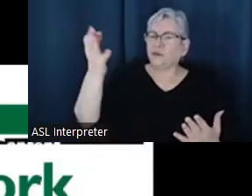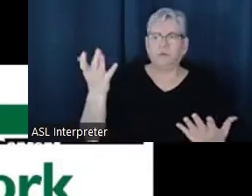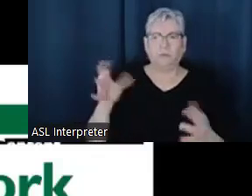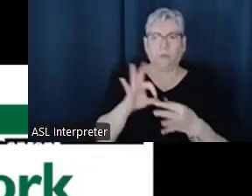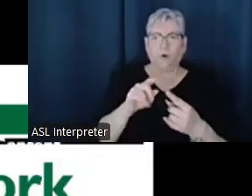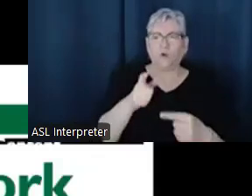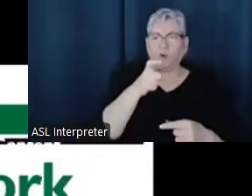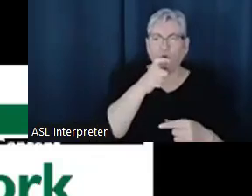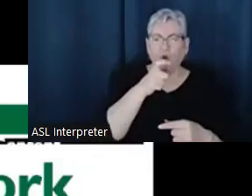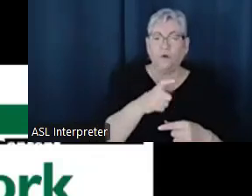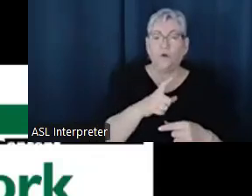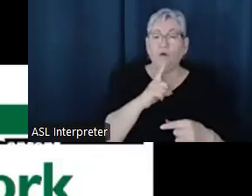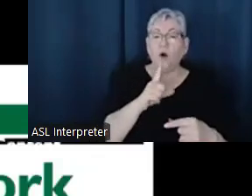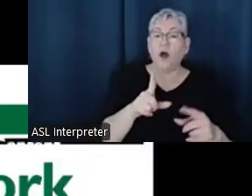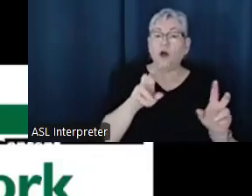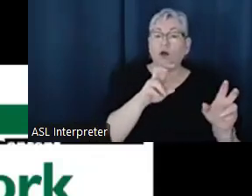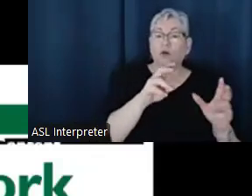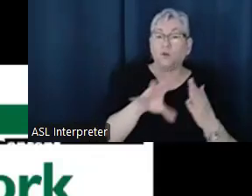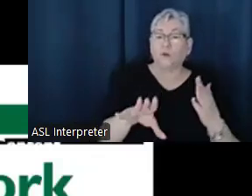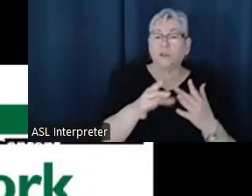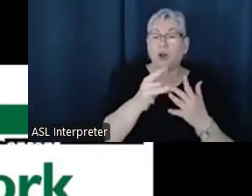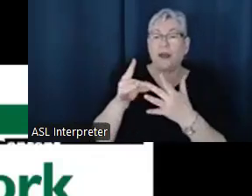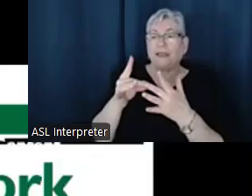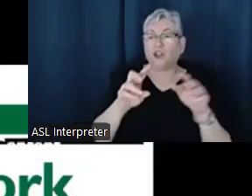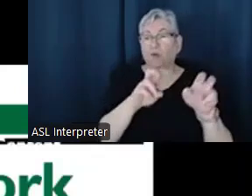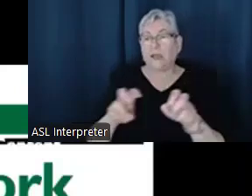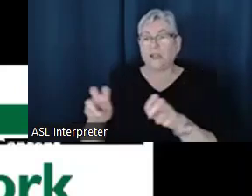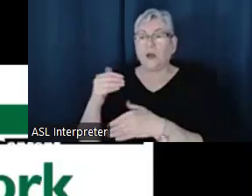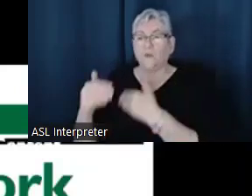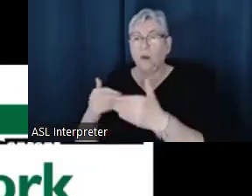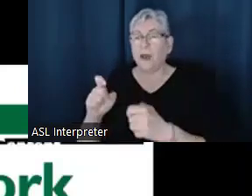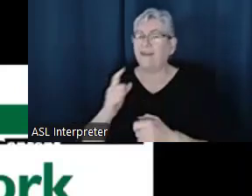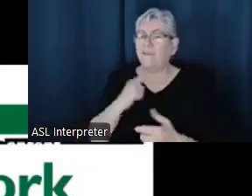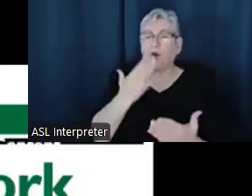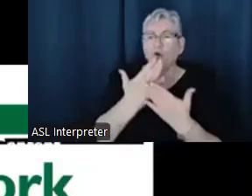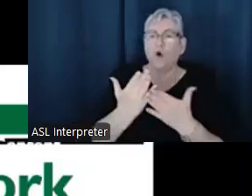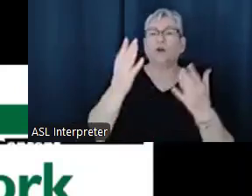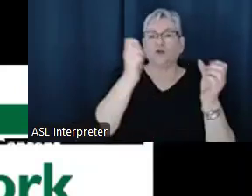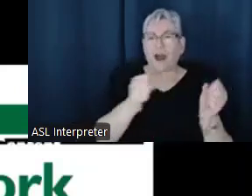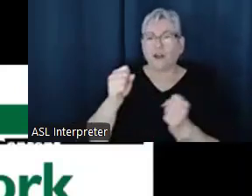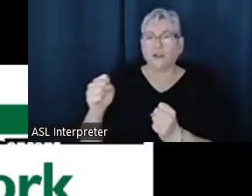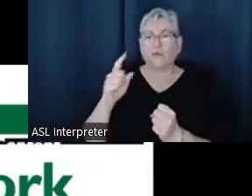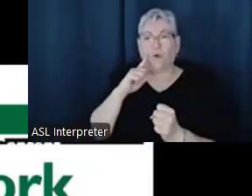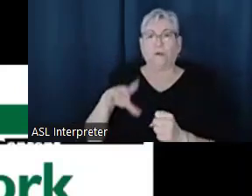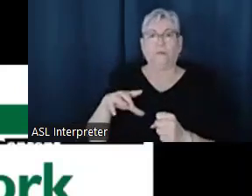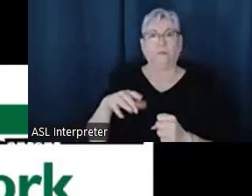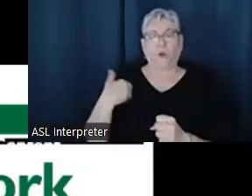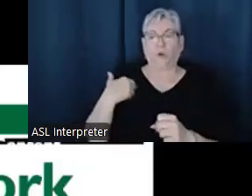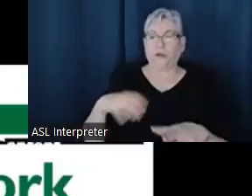transition planning process, but it also has some really great strategies for youth taking charge and leading. All right, go